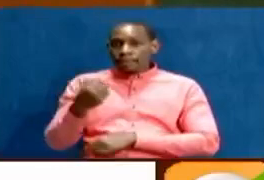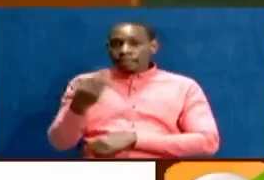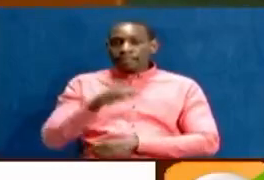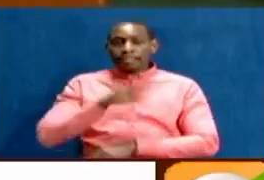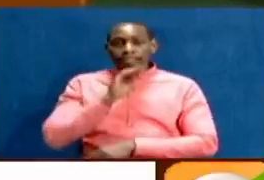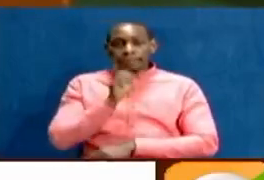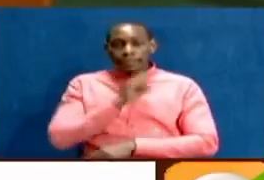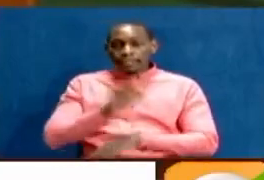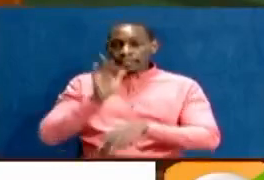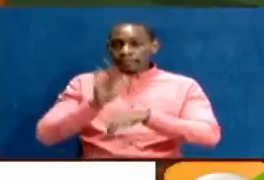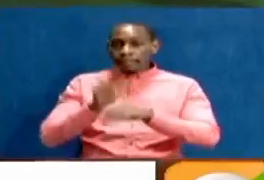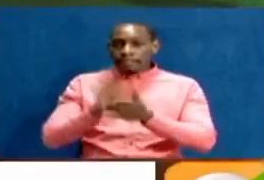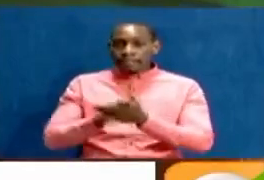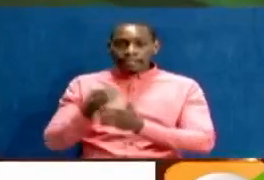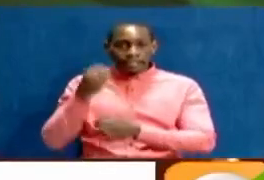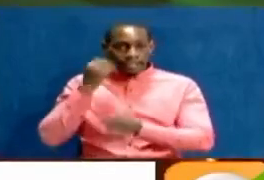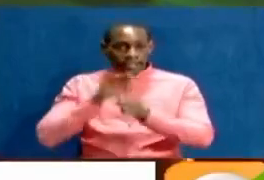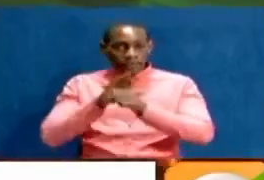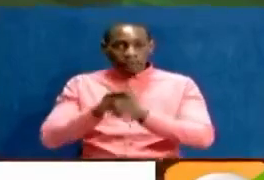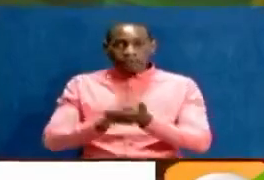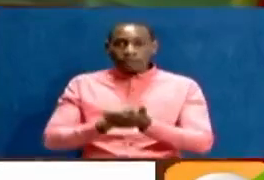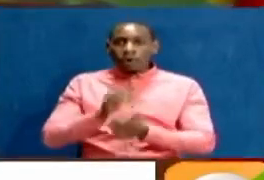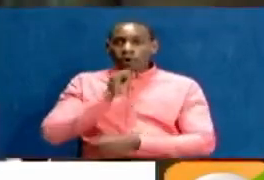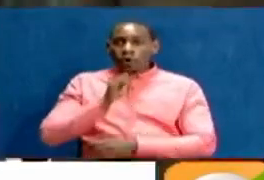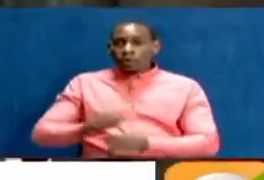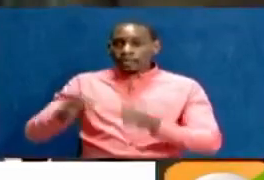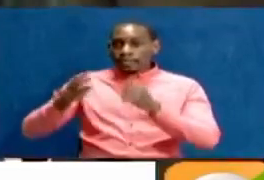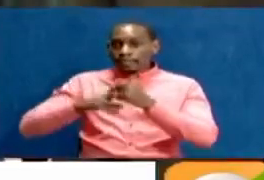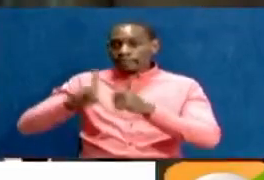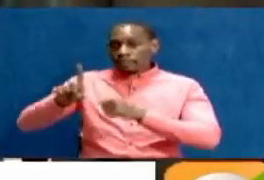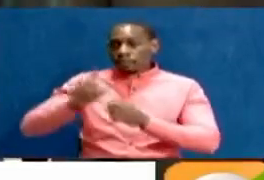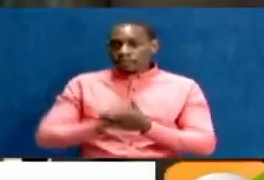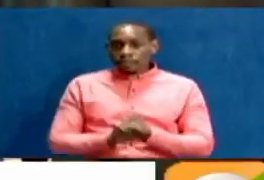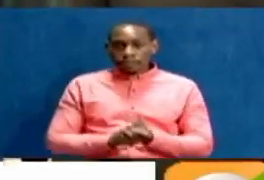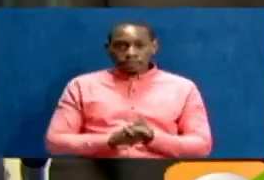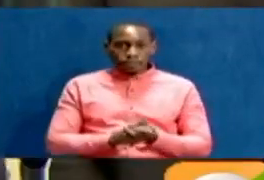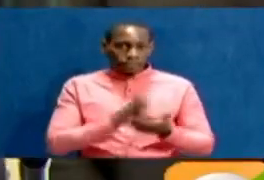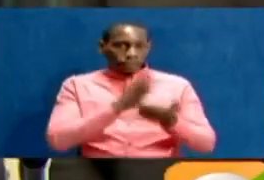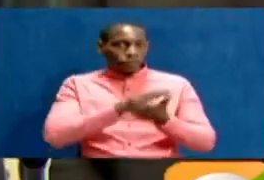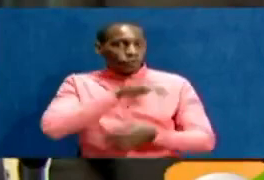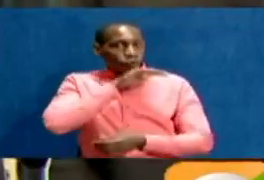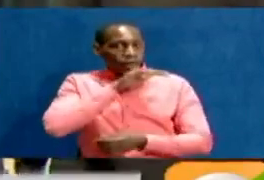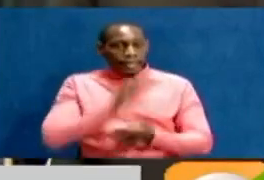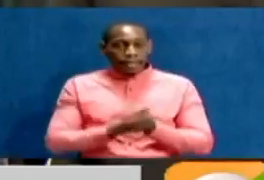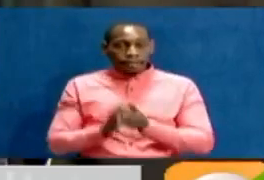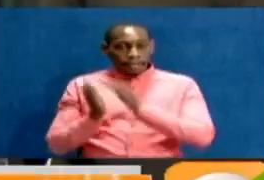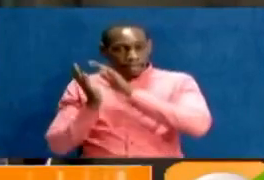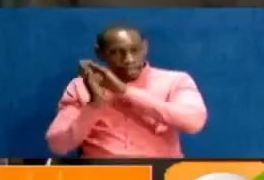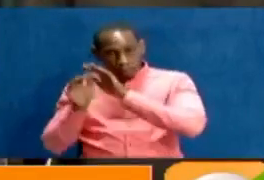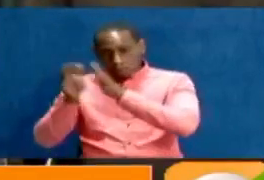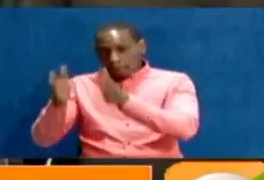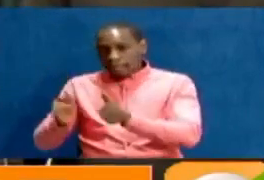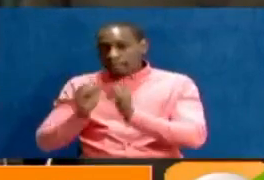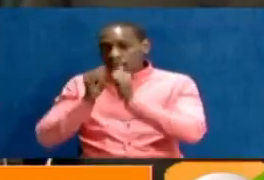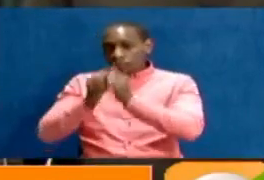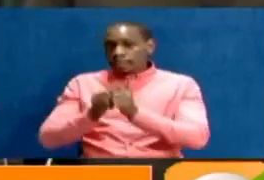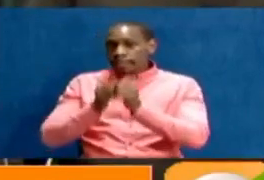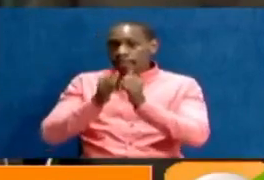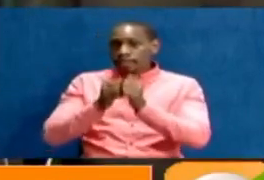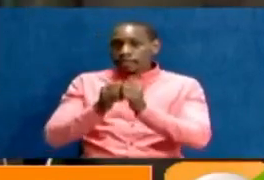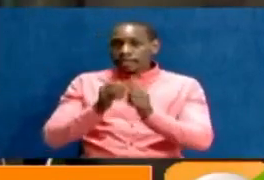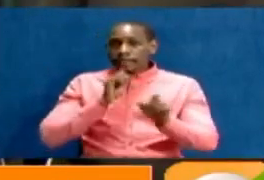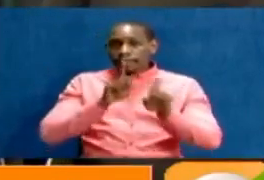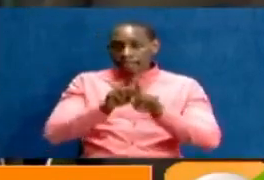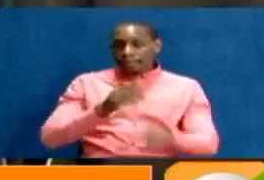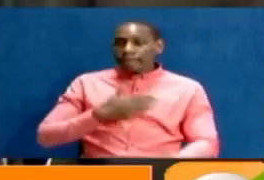he succumbed to the effects of the virus at age 71. Actually, Raila was in bed together with